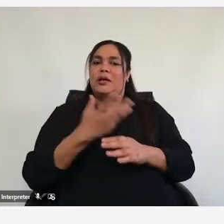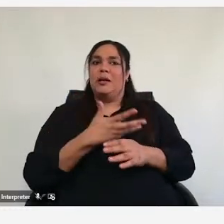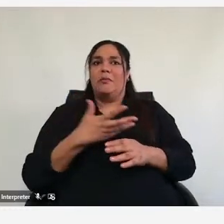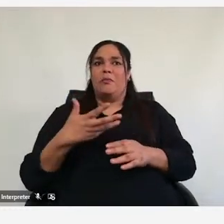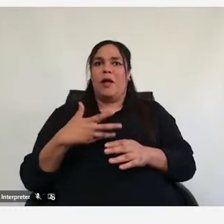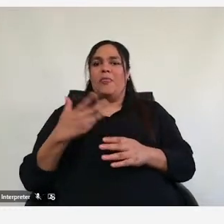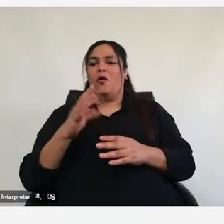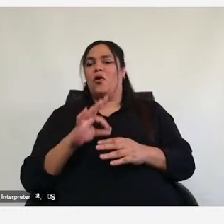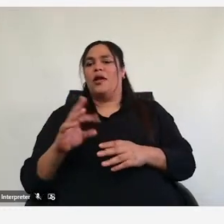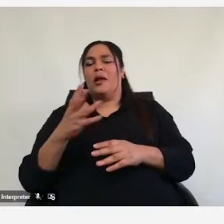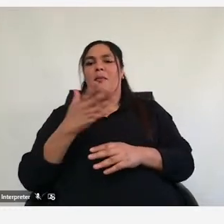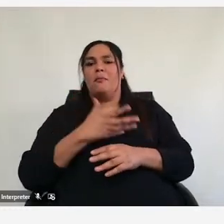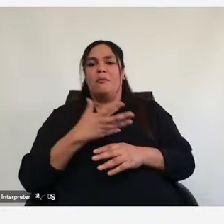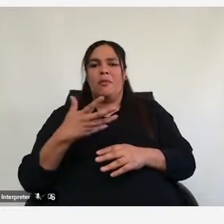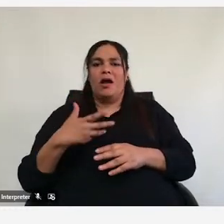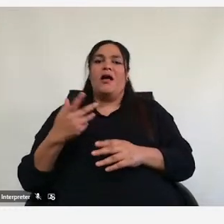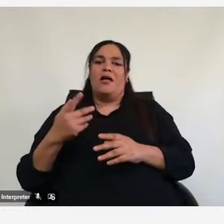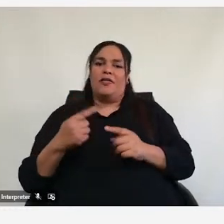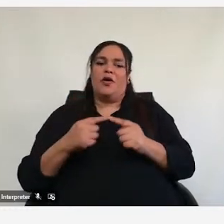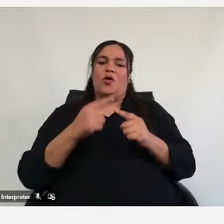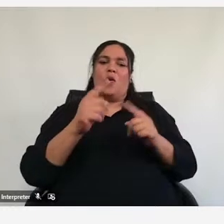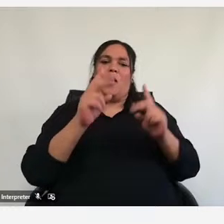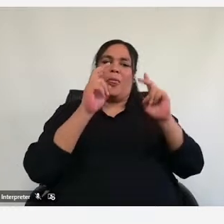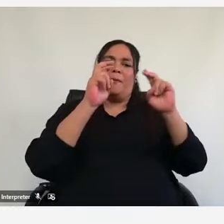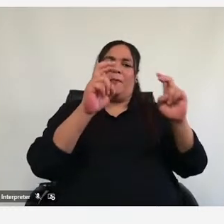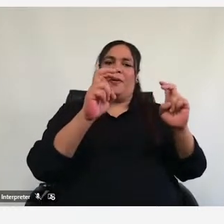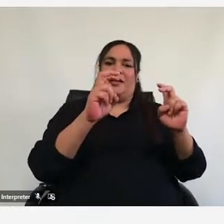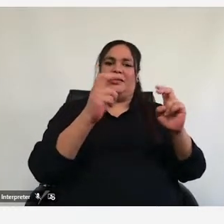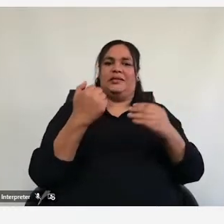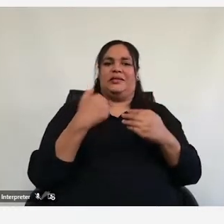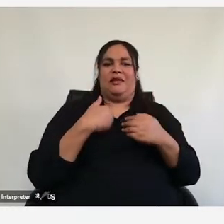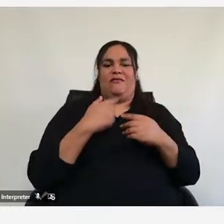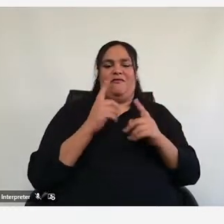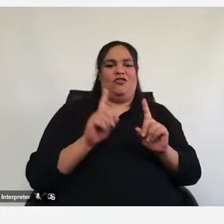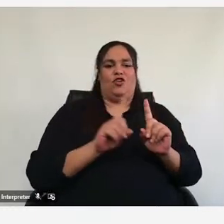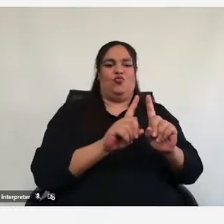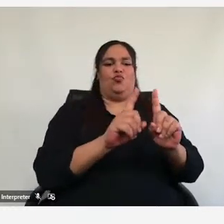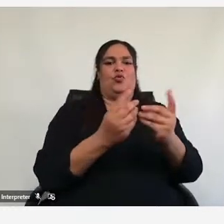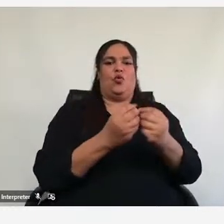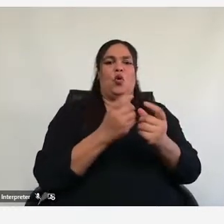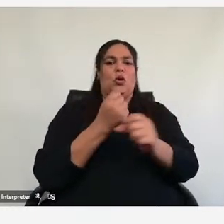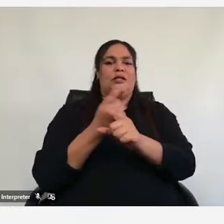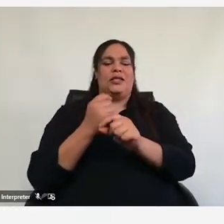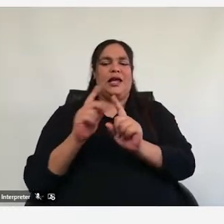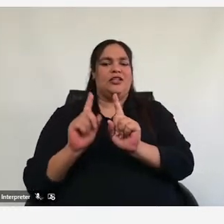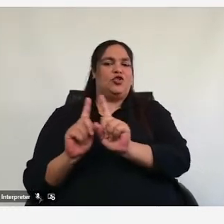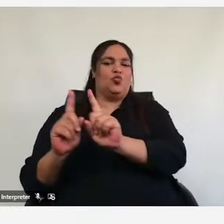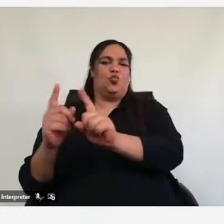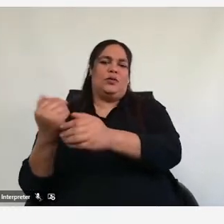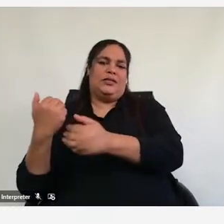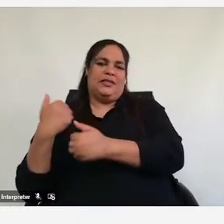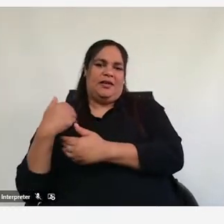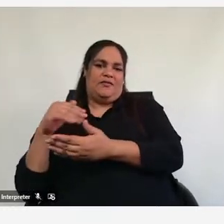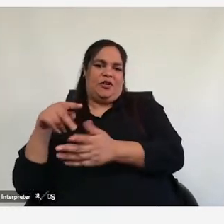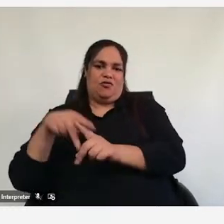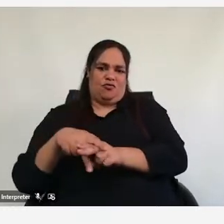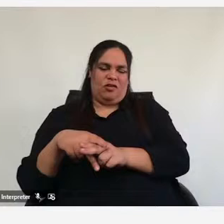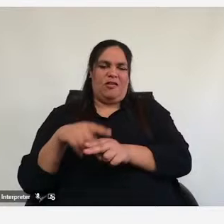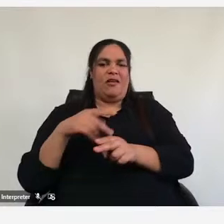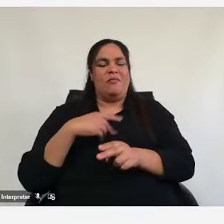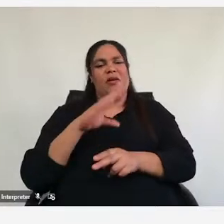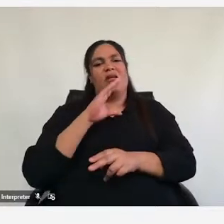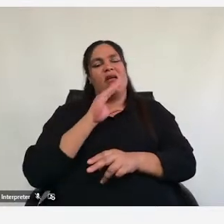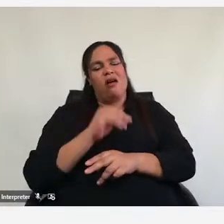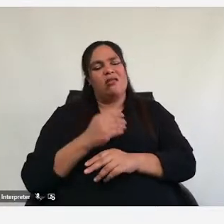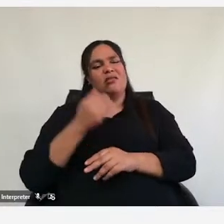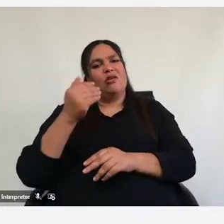or grandmother gets to the bus terminus safe, gets to the taxi rank safe. And I've asked it over